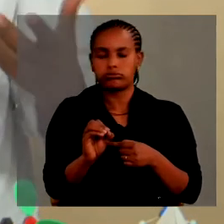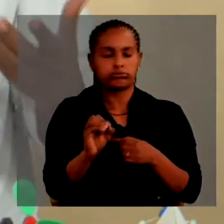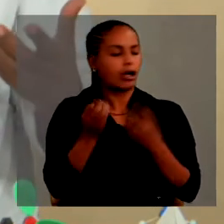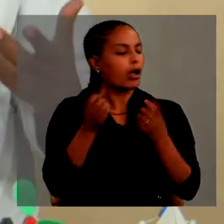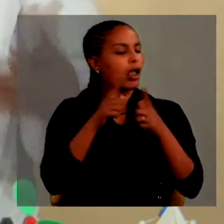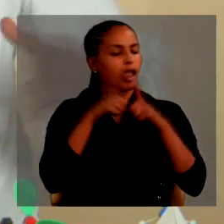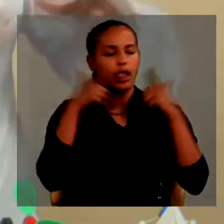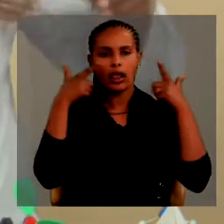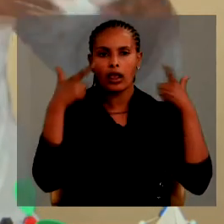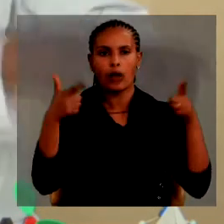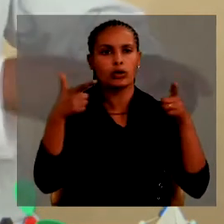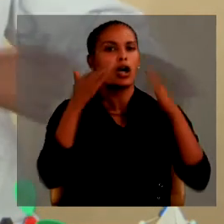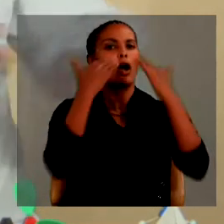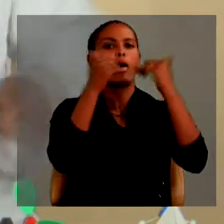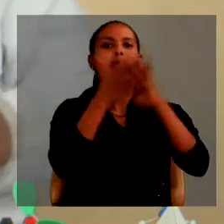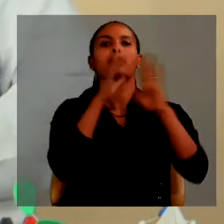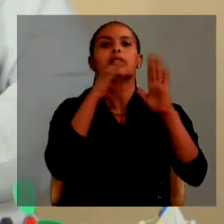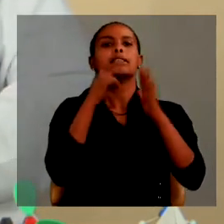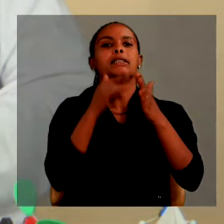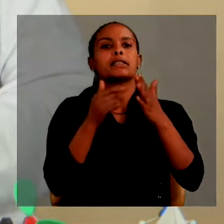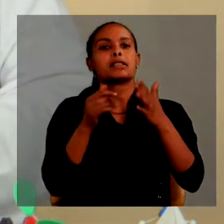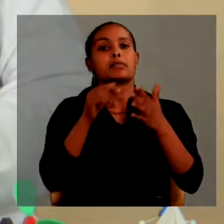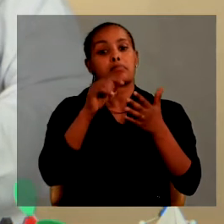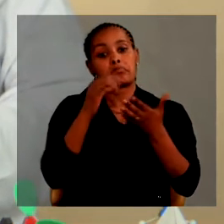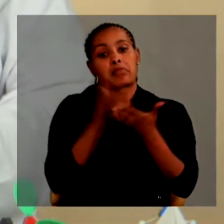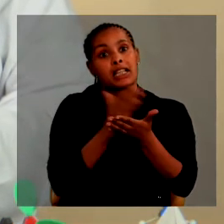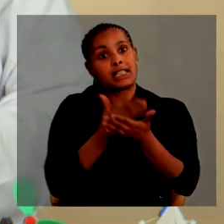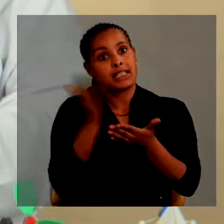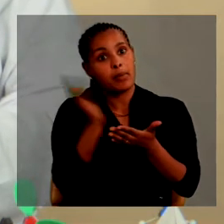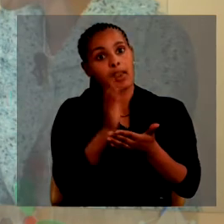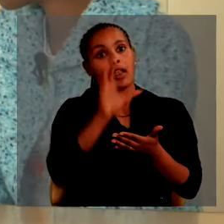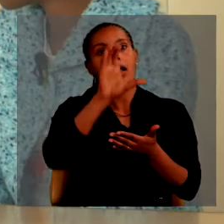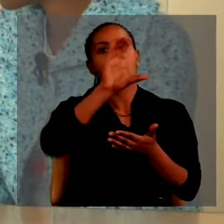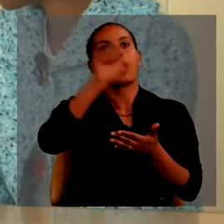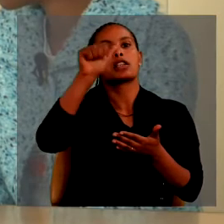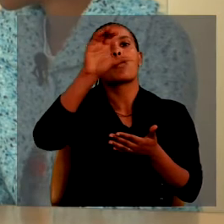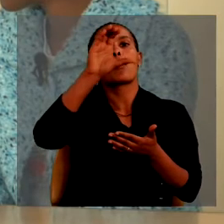huge amount. So when they make cement, the calcium oxide